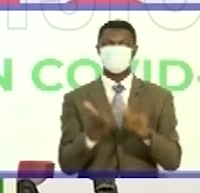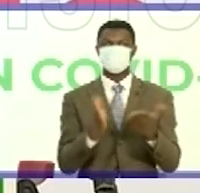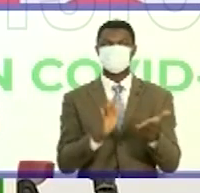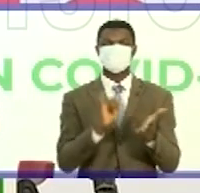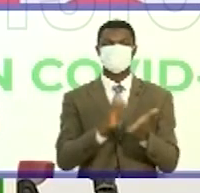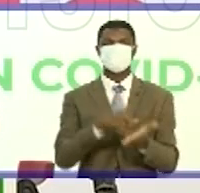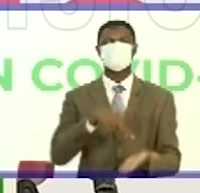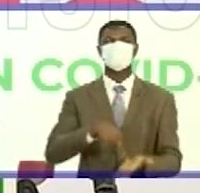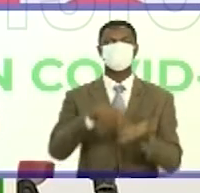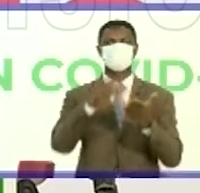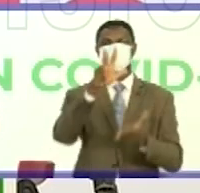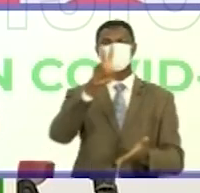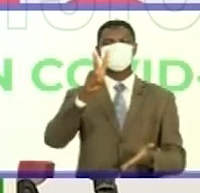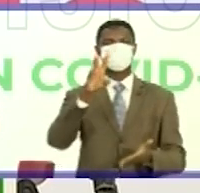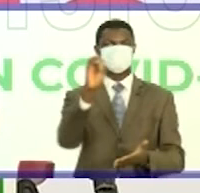32%.